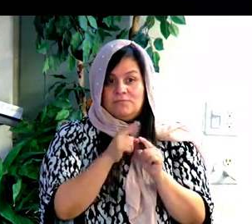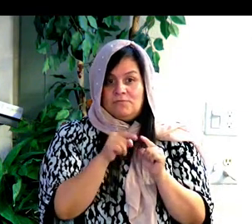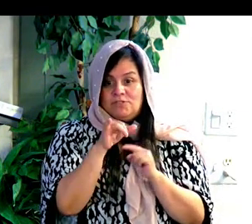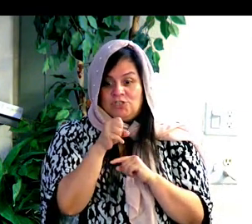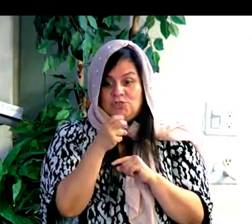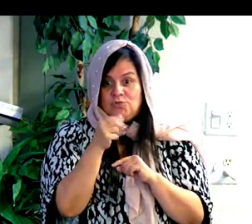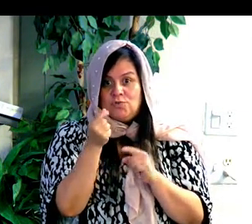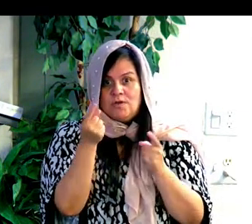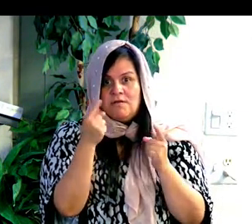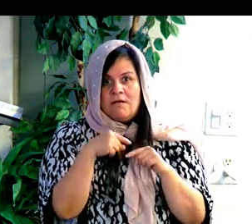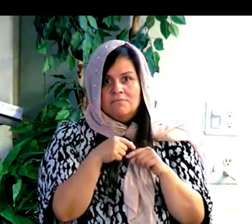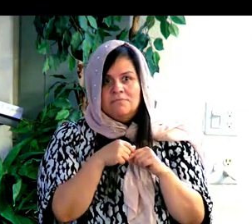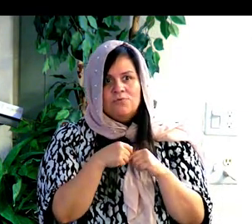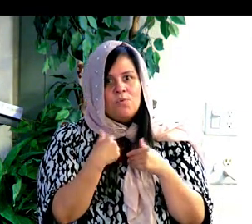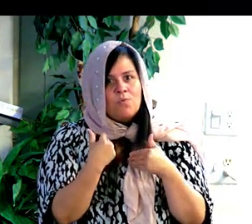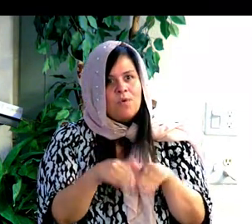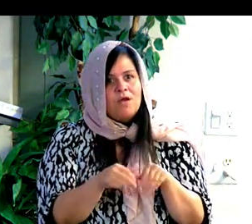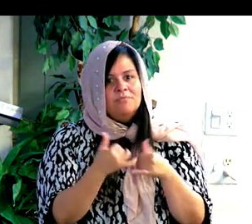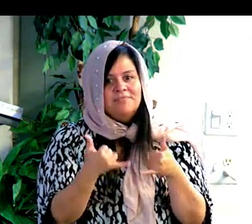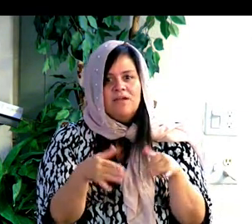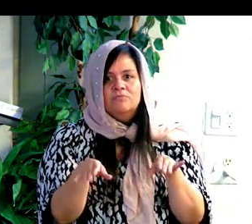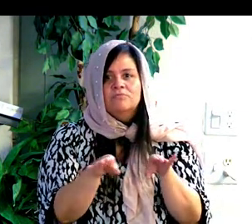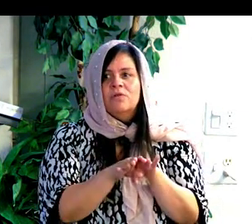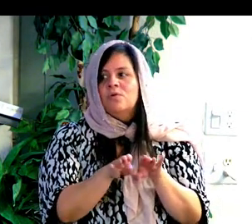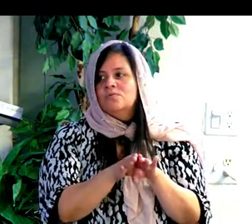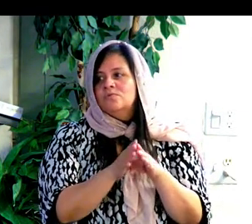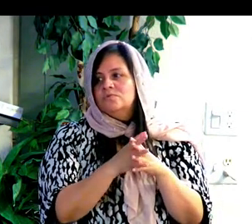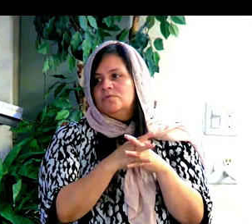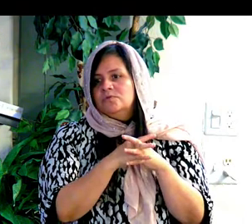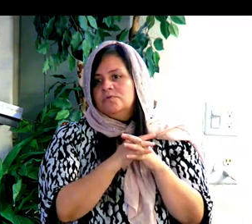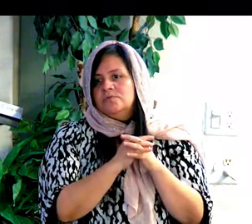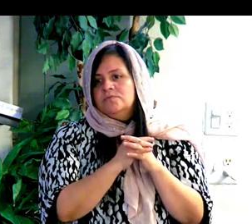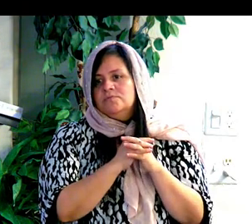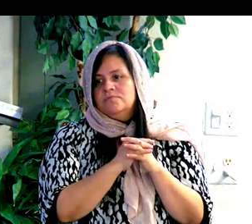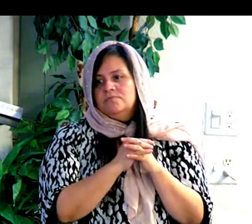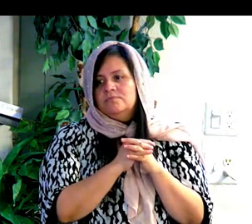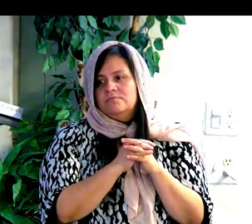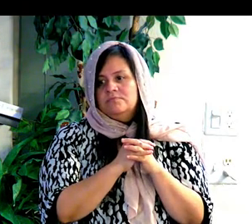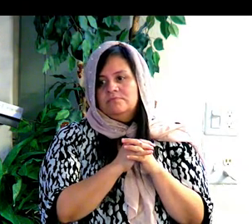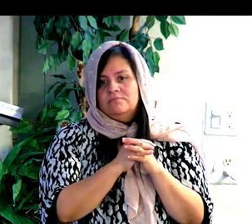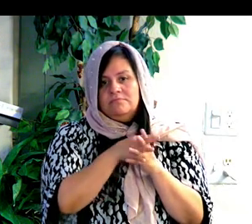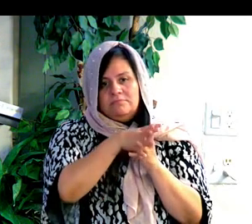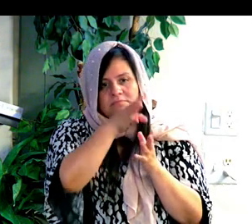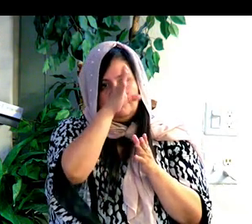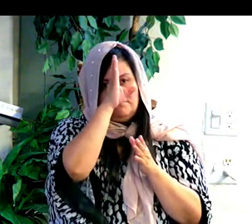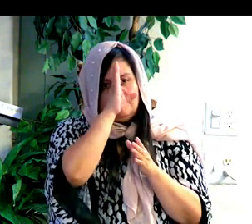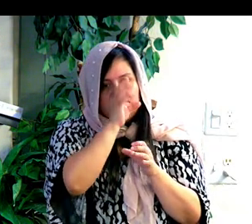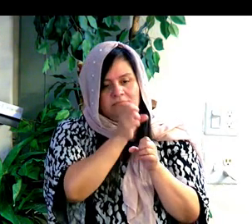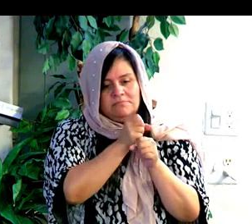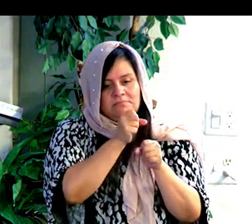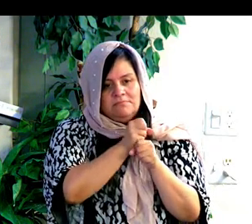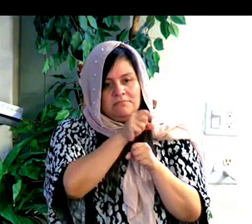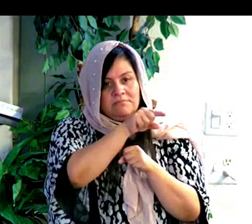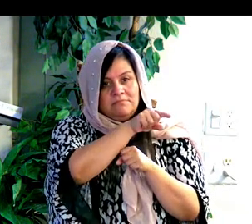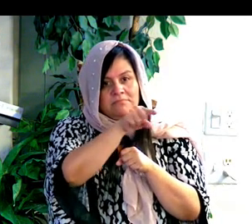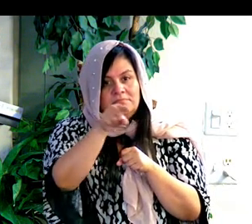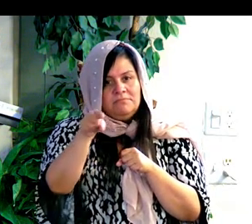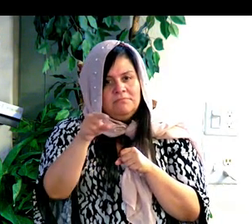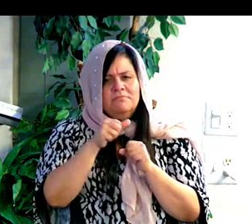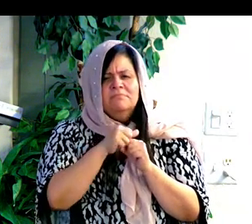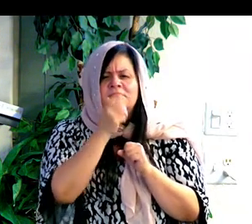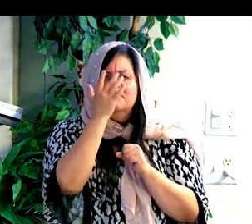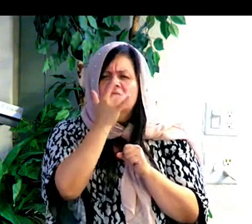So, we'll close with this. Vamos a cerrar con esto. You were created to be joined to the bridegroom. Nosotros fuimos